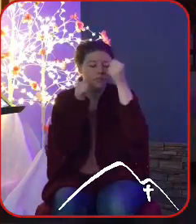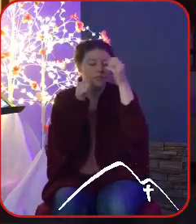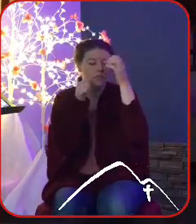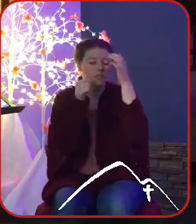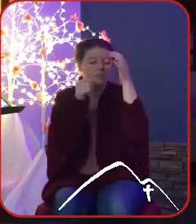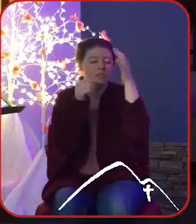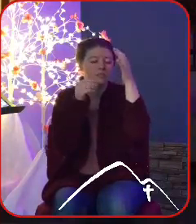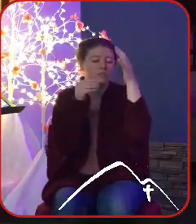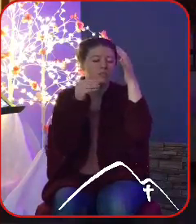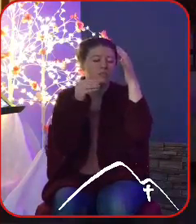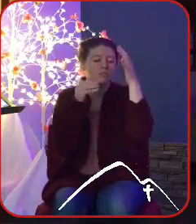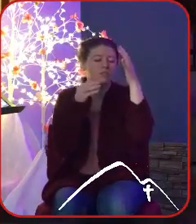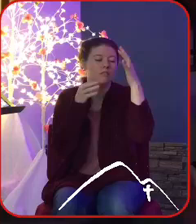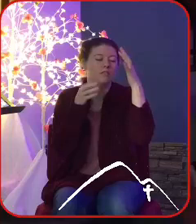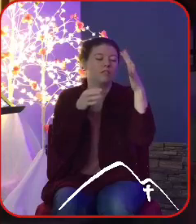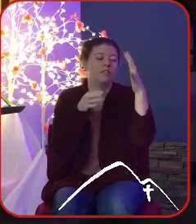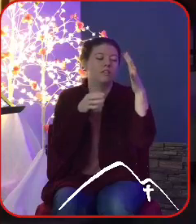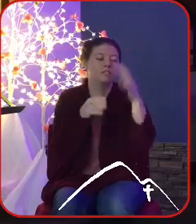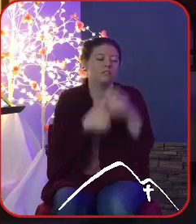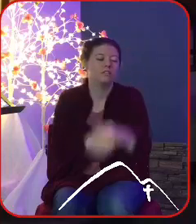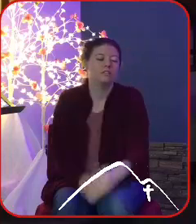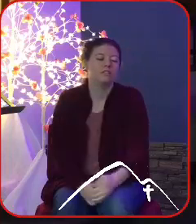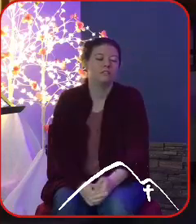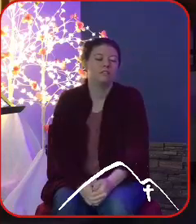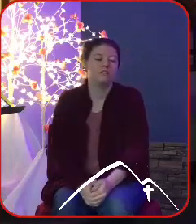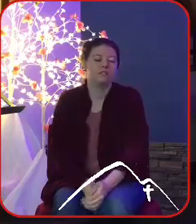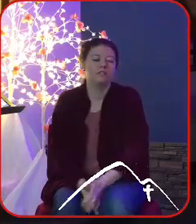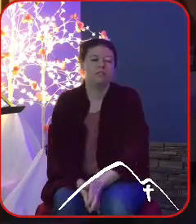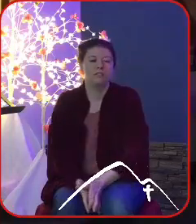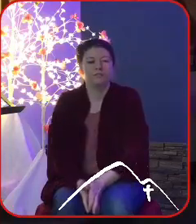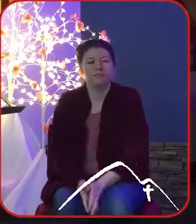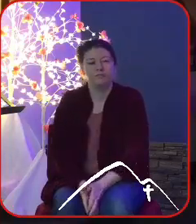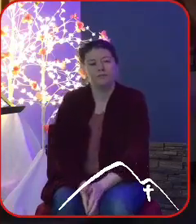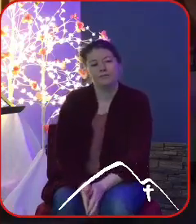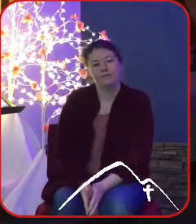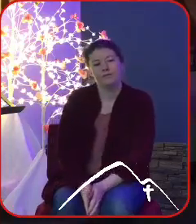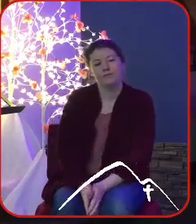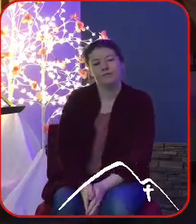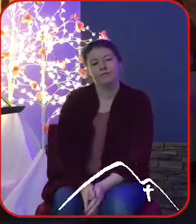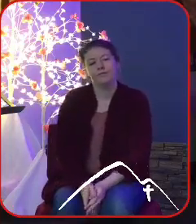by the arms of a father.